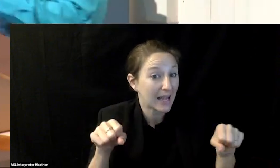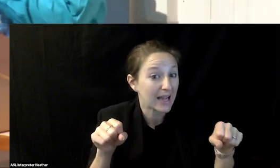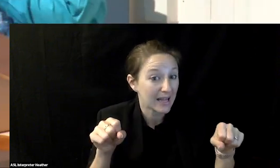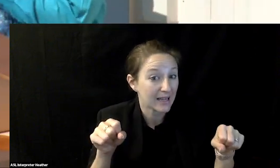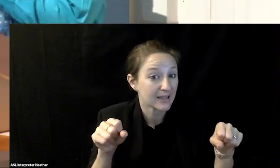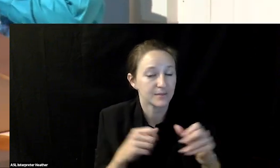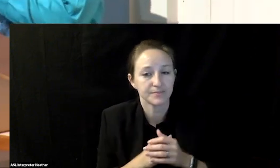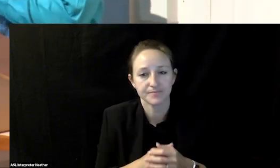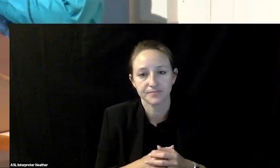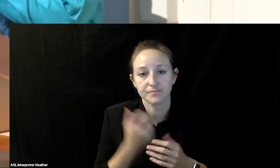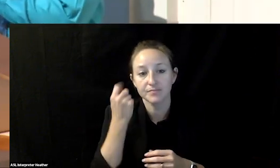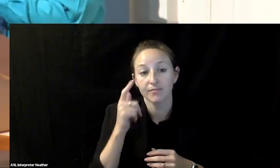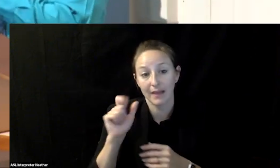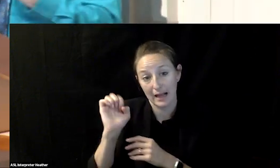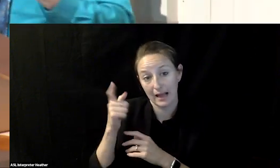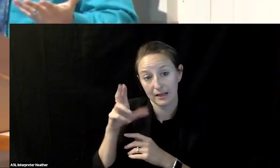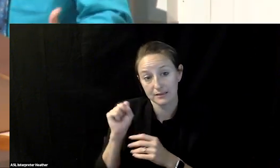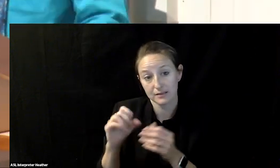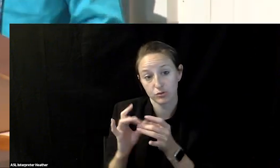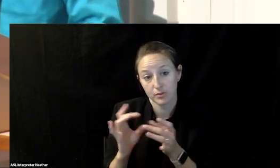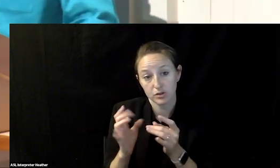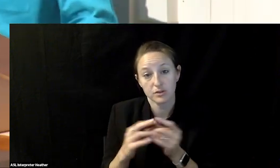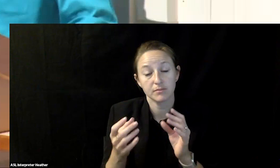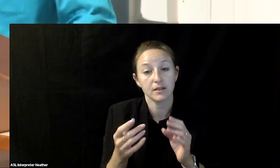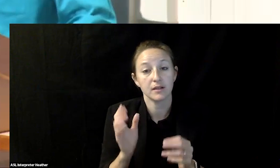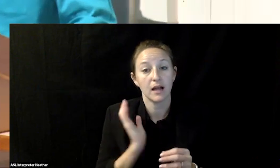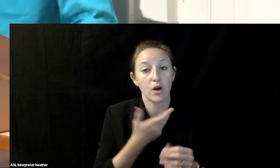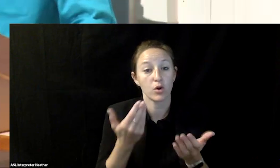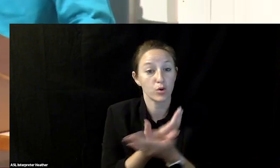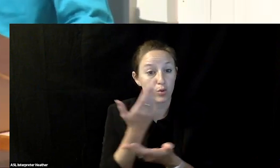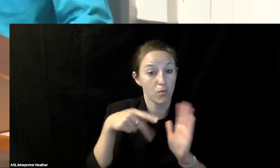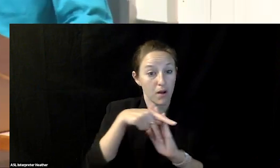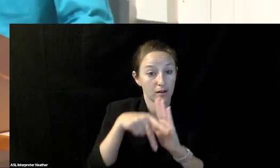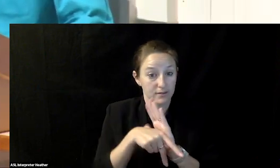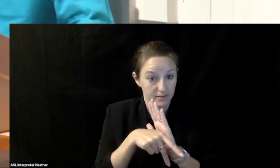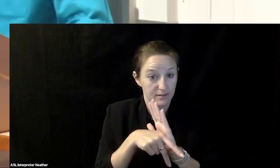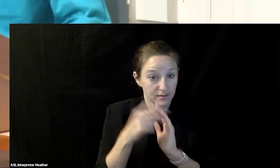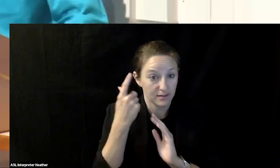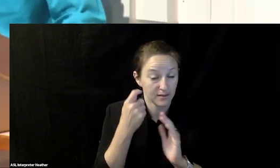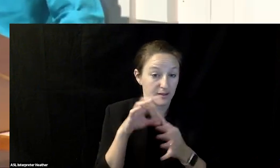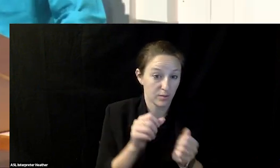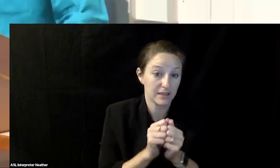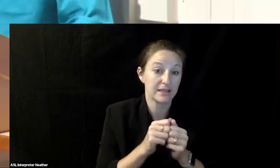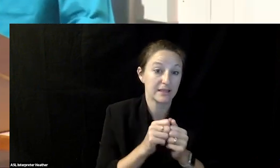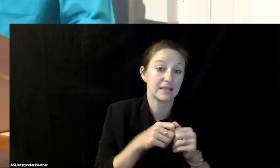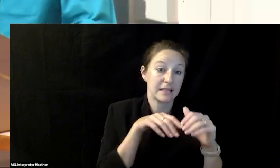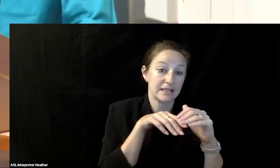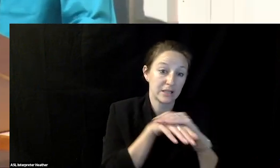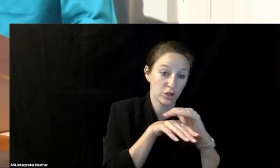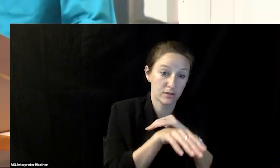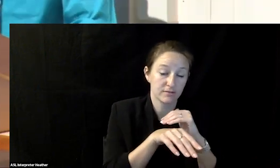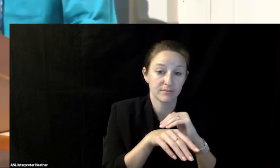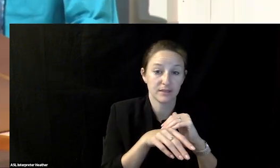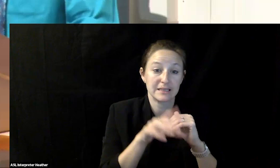In Alexis's remarks, she mentioned our new digital accessibility policy. And if you've heard from me lately, you know I